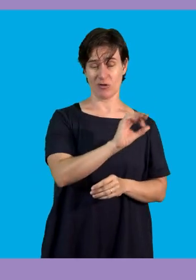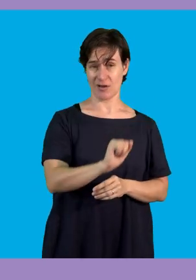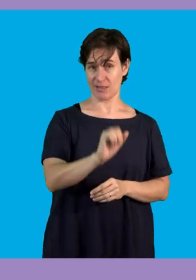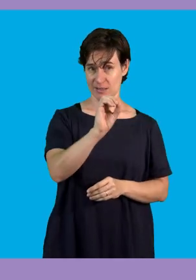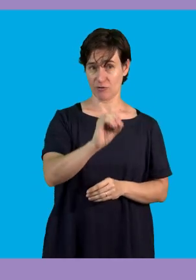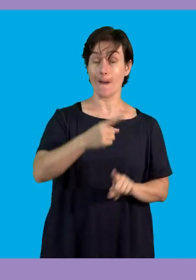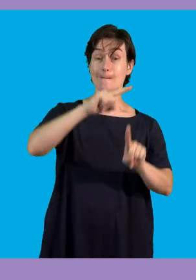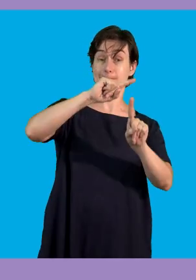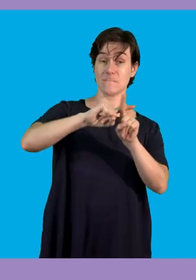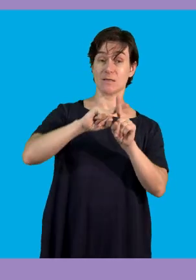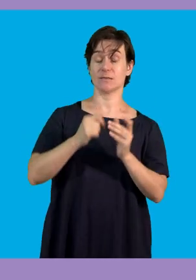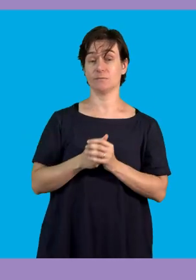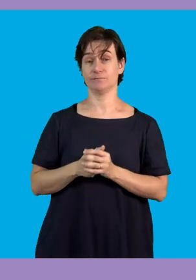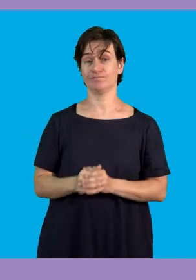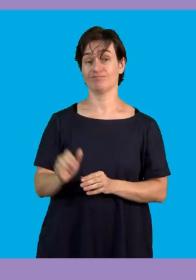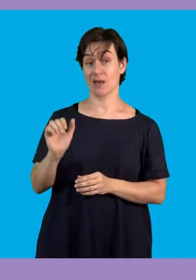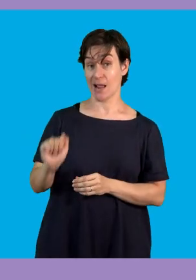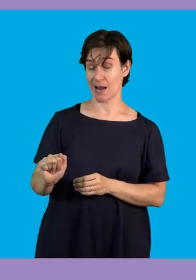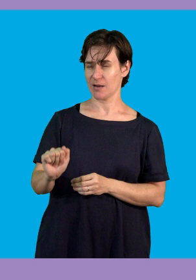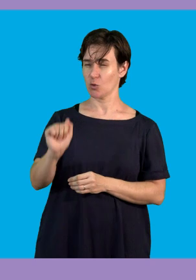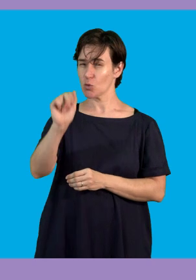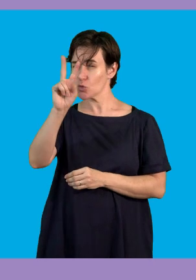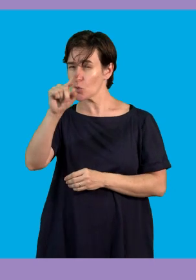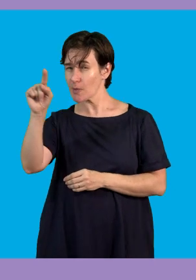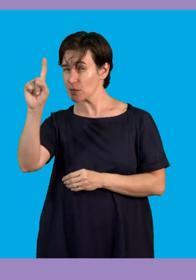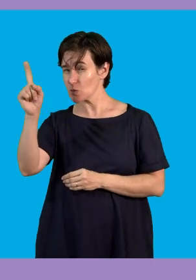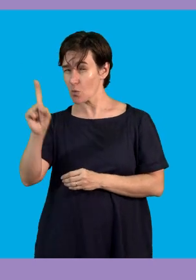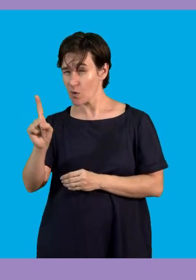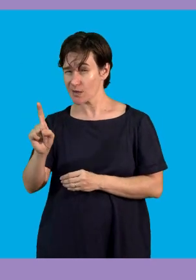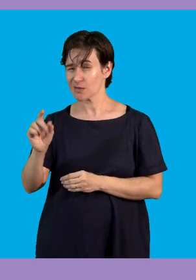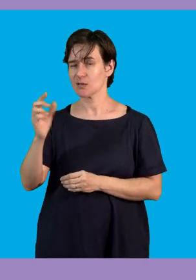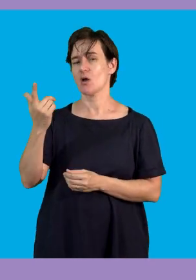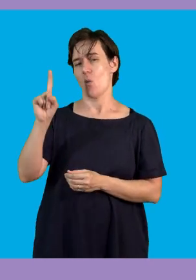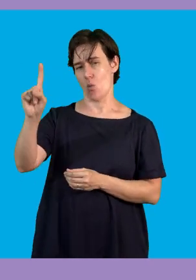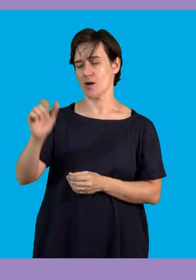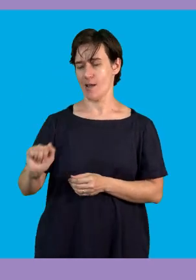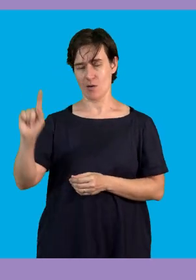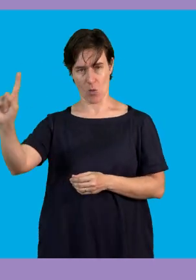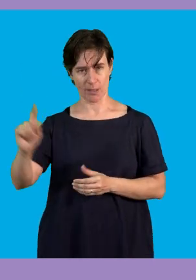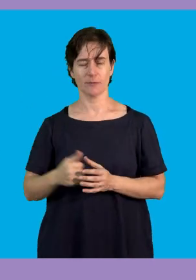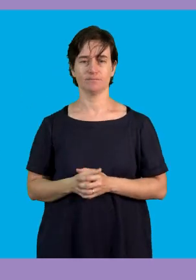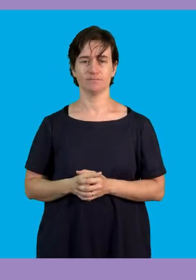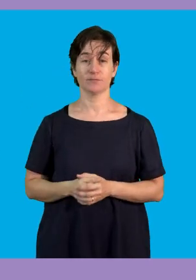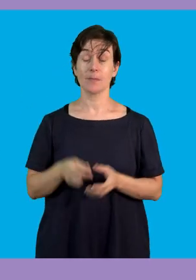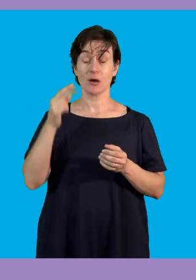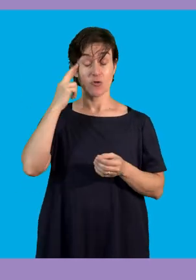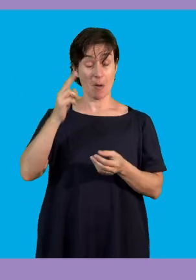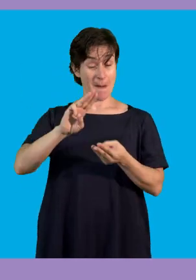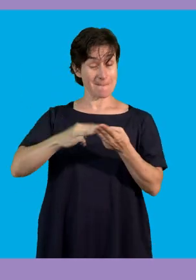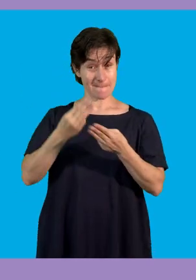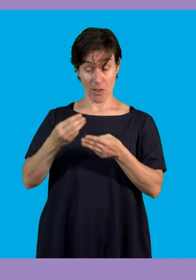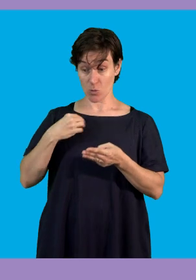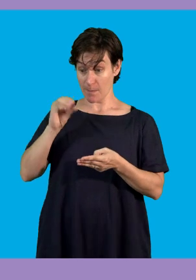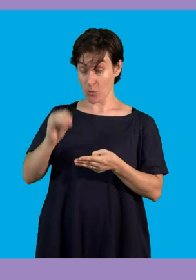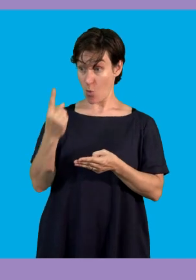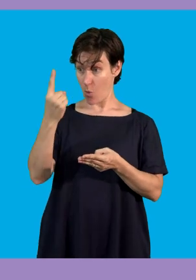0, plus a to the exponent 2 minus 1, which is a to the exponent 1. Mathematically, we do